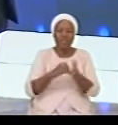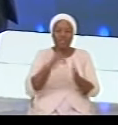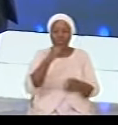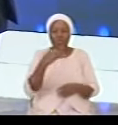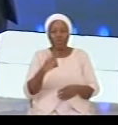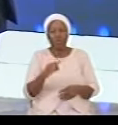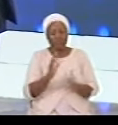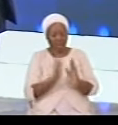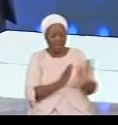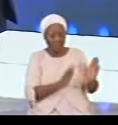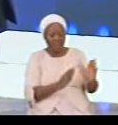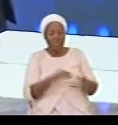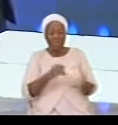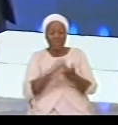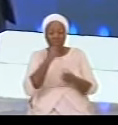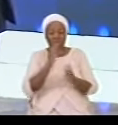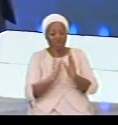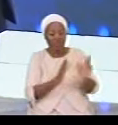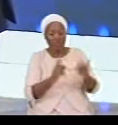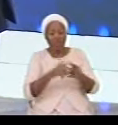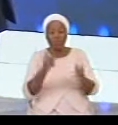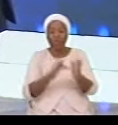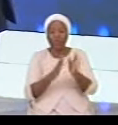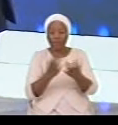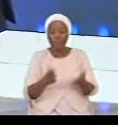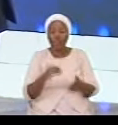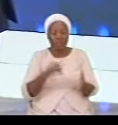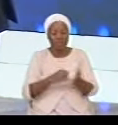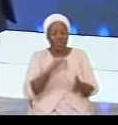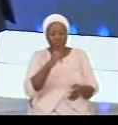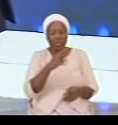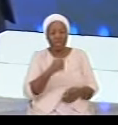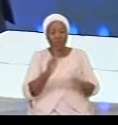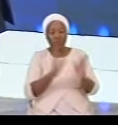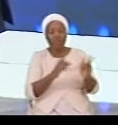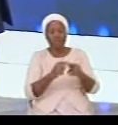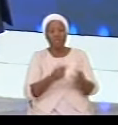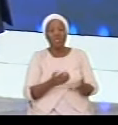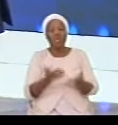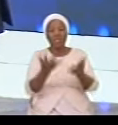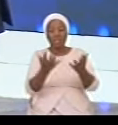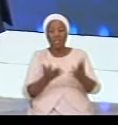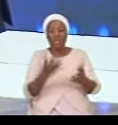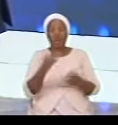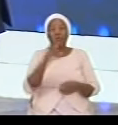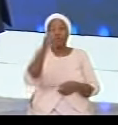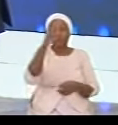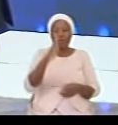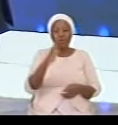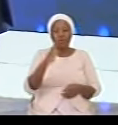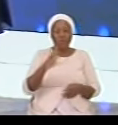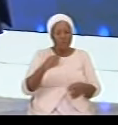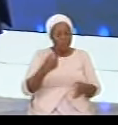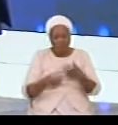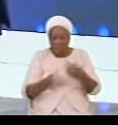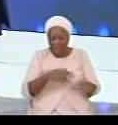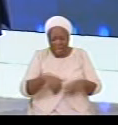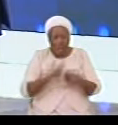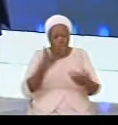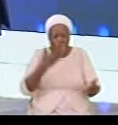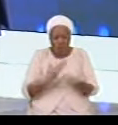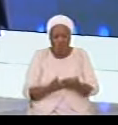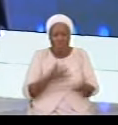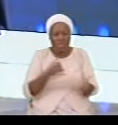not according to the scriptures, according to the demand and desire of God, however good that thing may